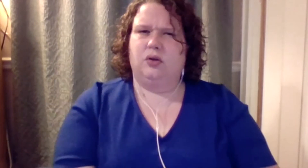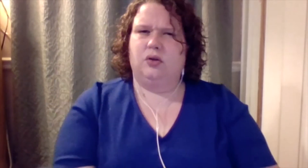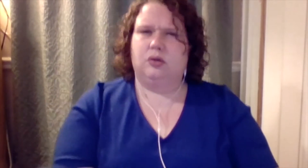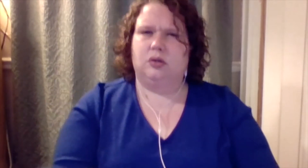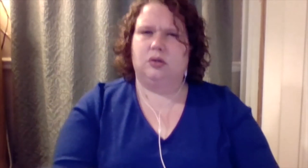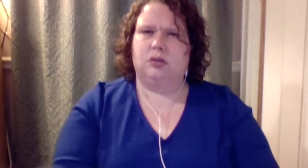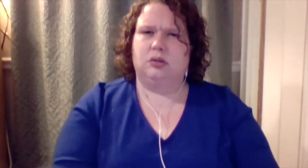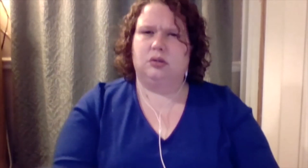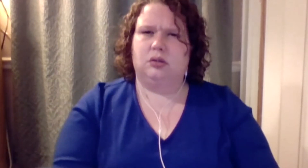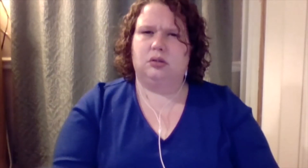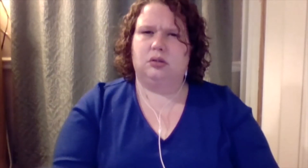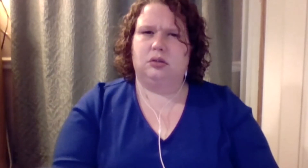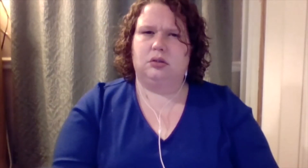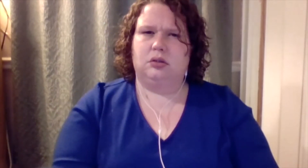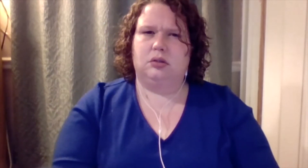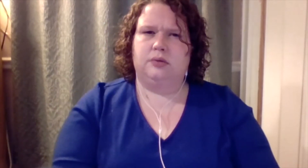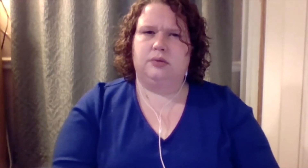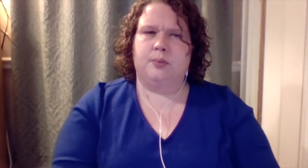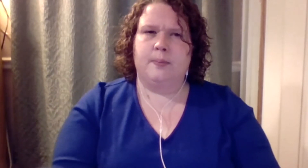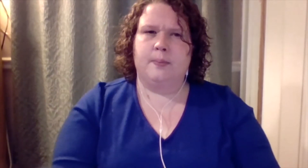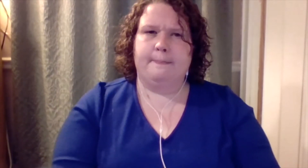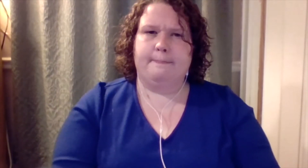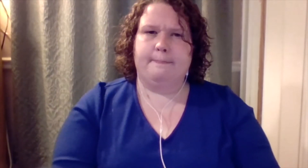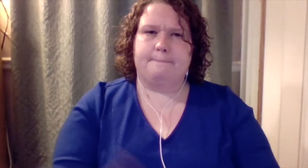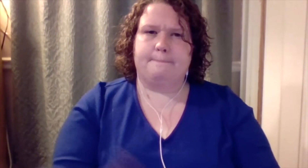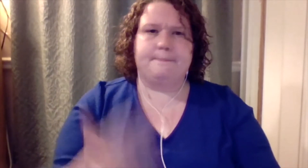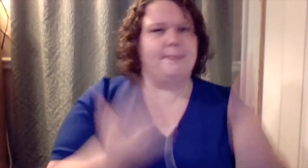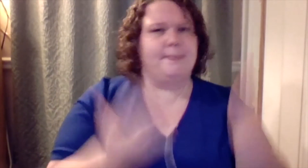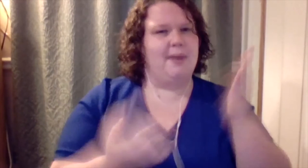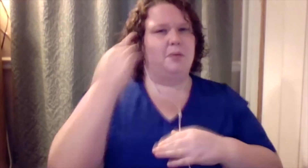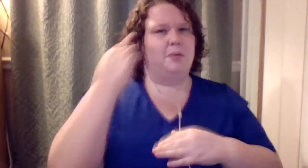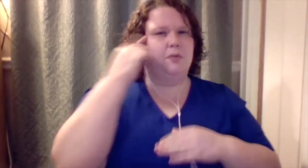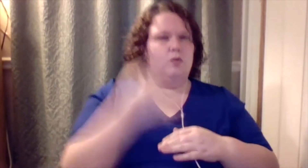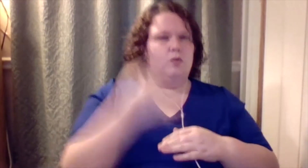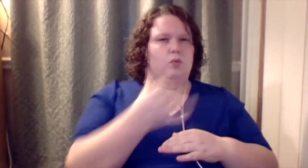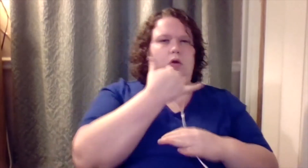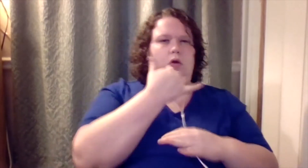And I may be thinking of the wrong school.